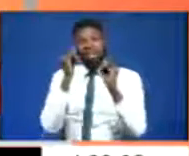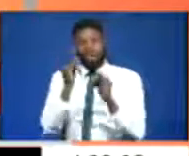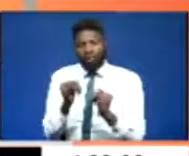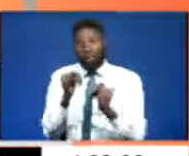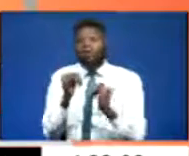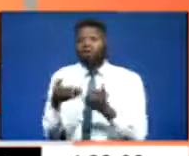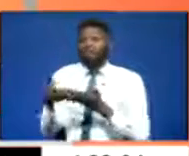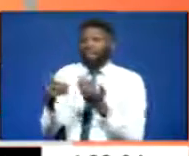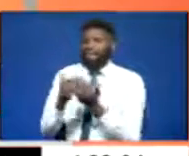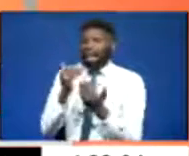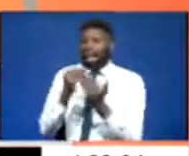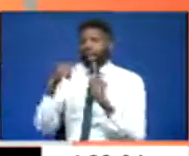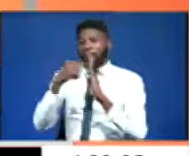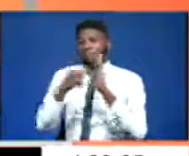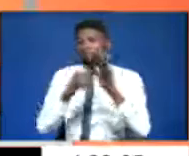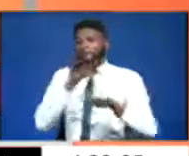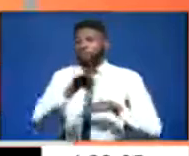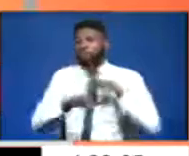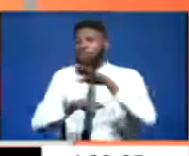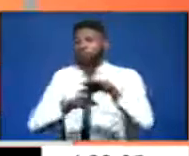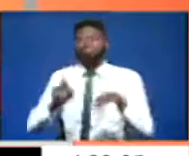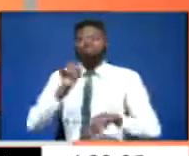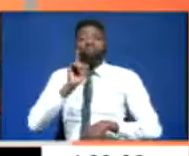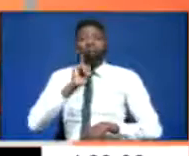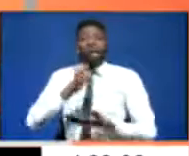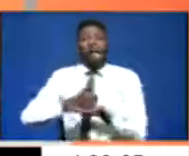give a guide on how to manage these conditions that affect the preterm.